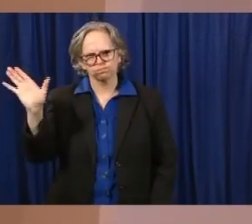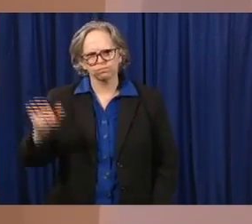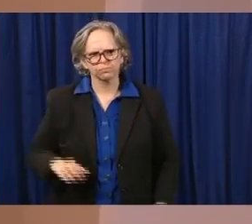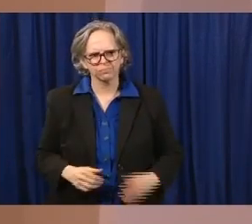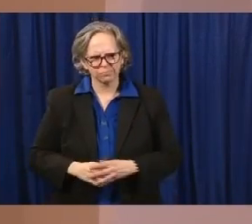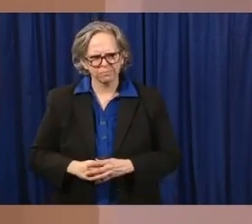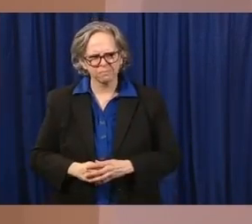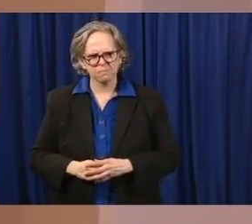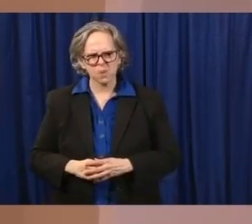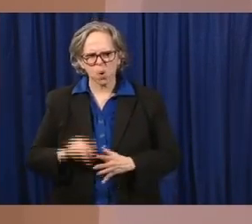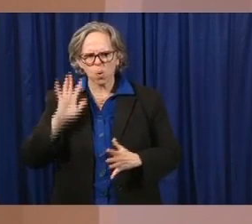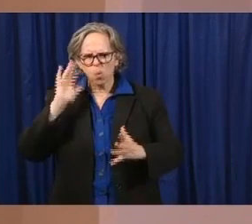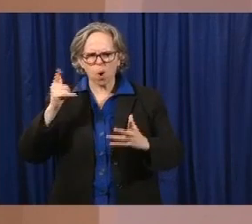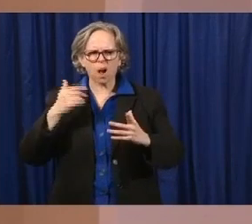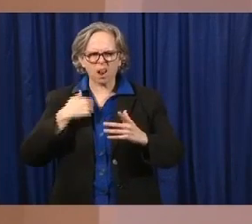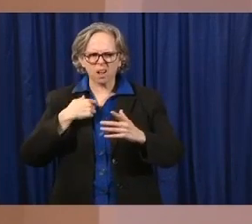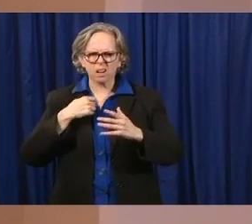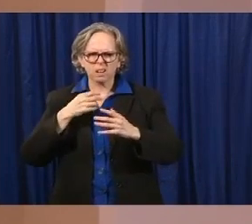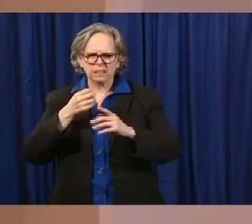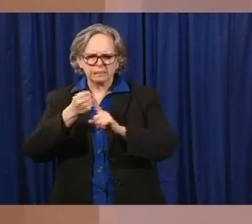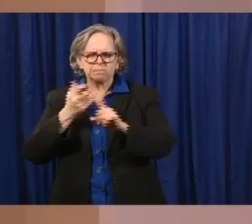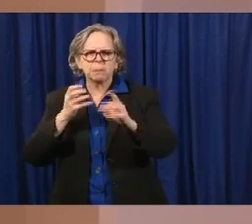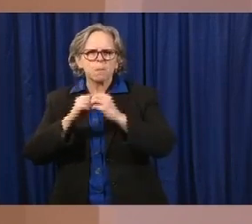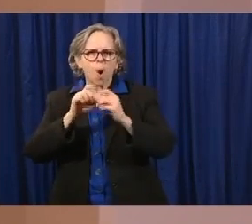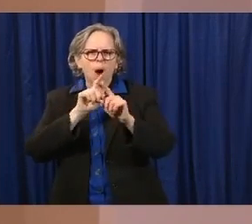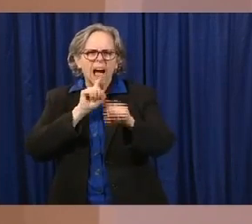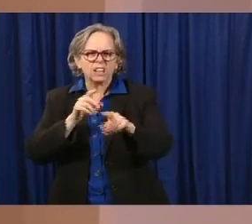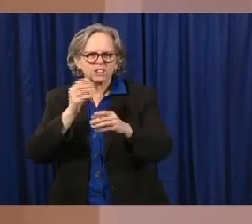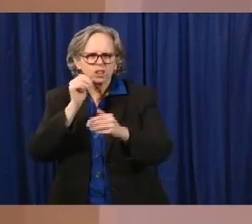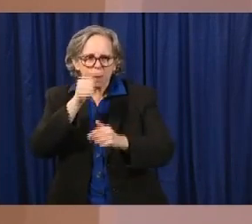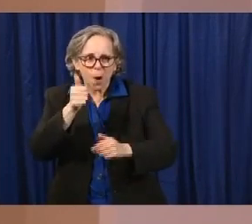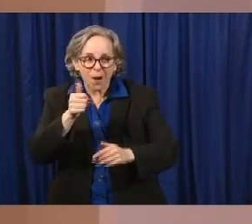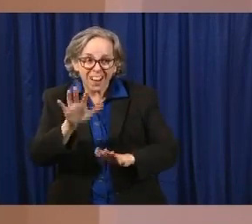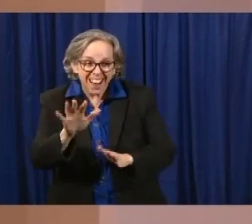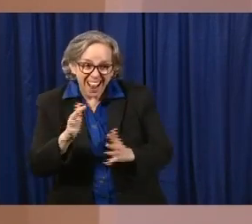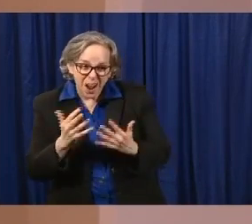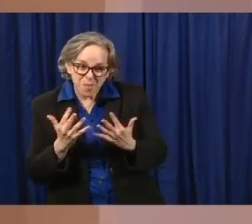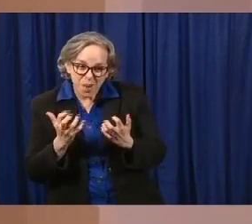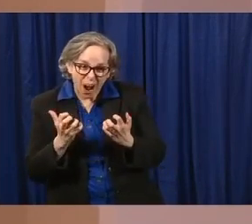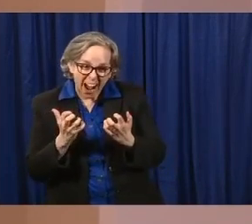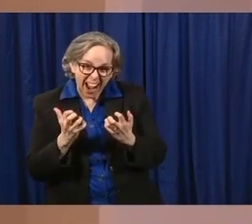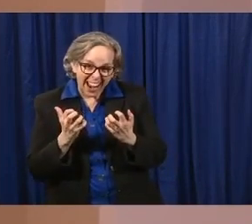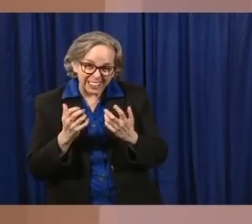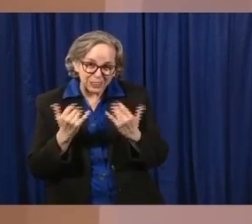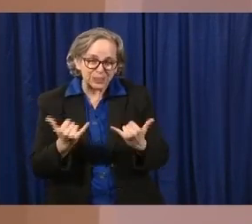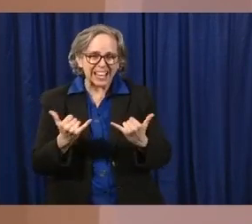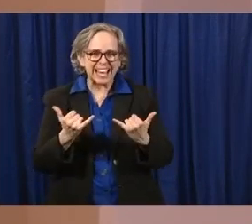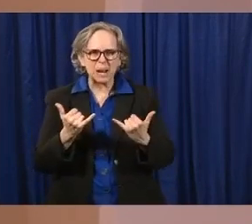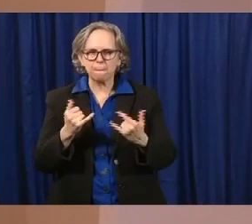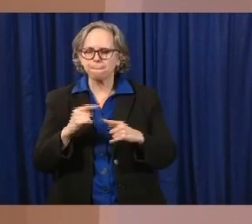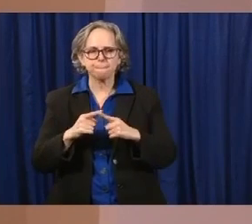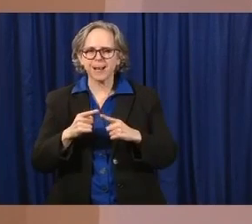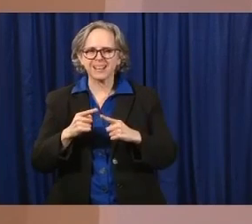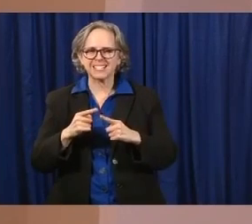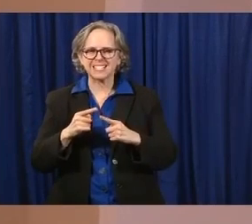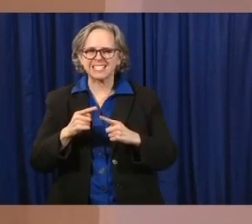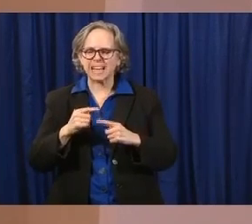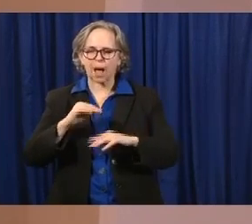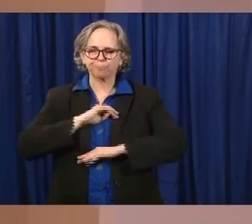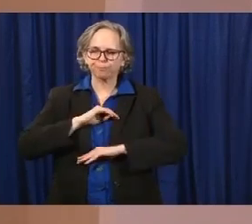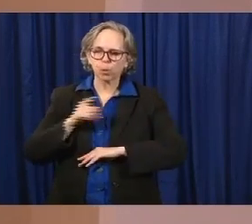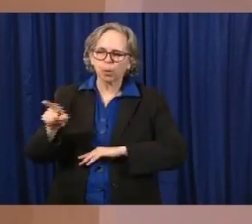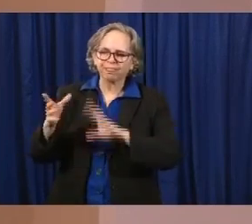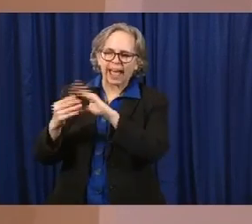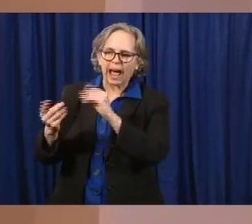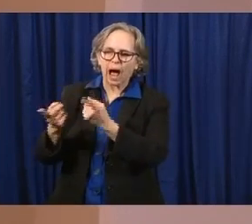this question tomorrow, because I wanted to have it today, but I didn't feel like I got sufficient answers, and so I couldn't